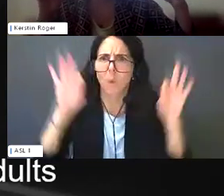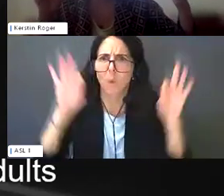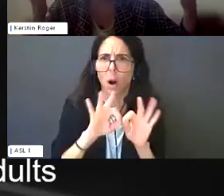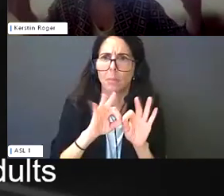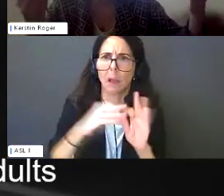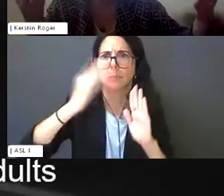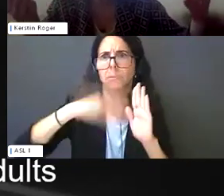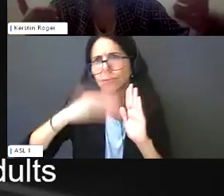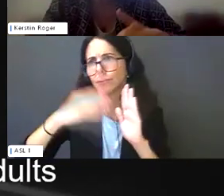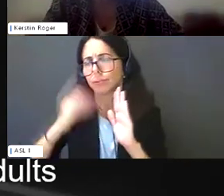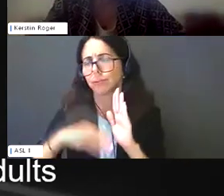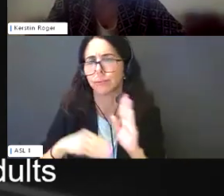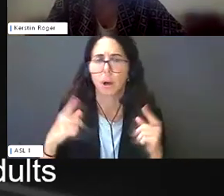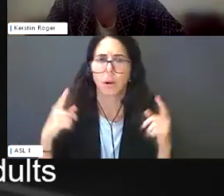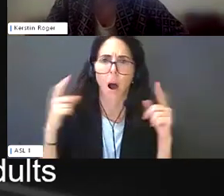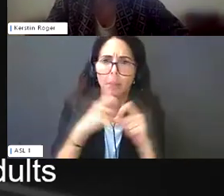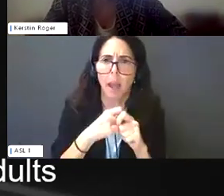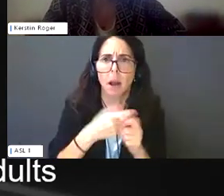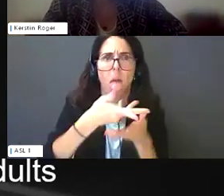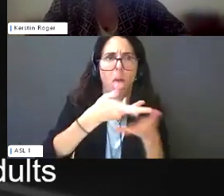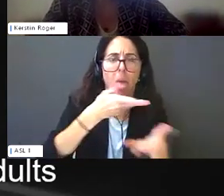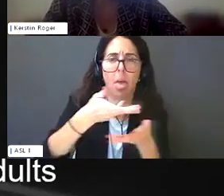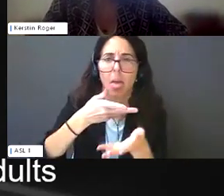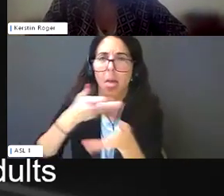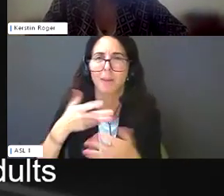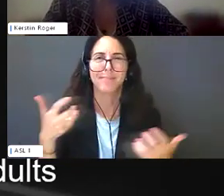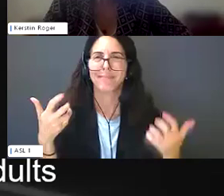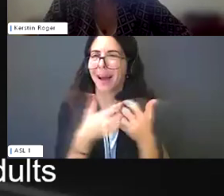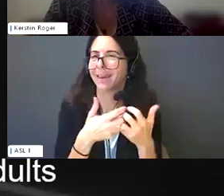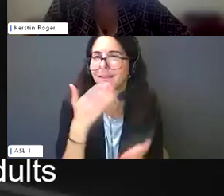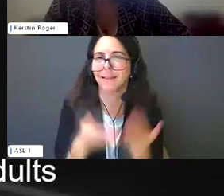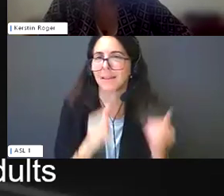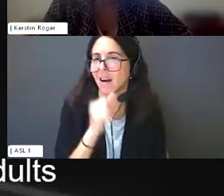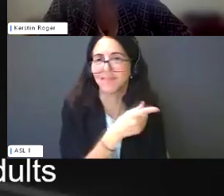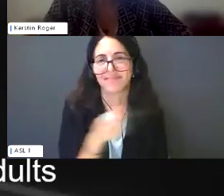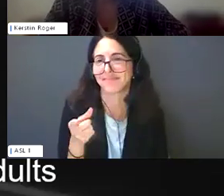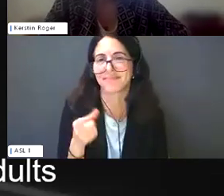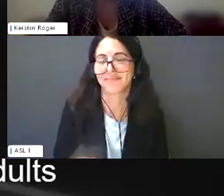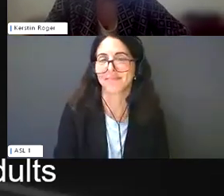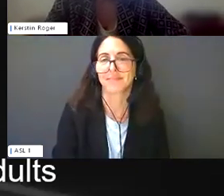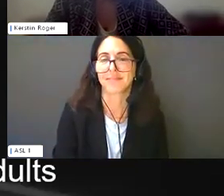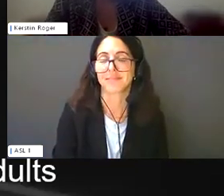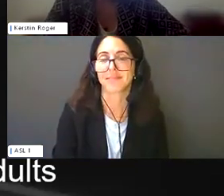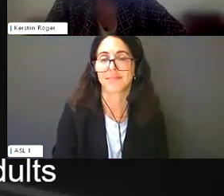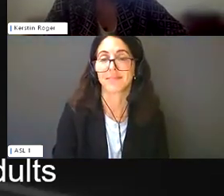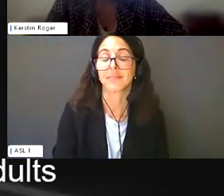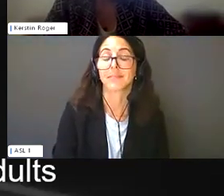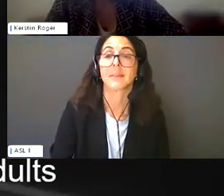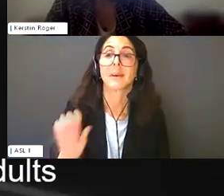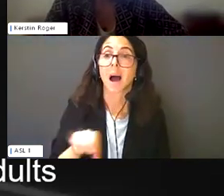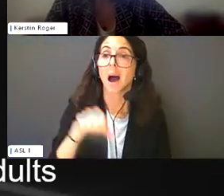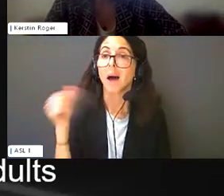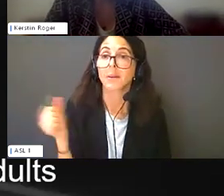mainstream social service provision may not be everybody's first wish. There's also communicating with